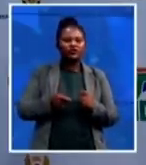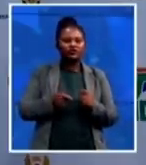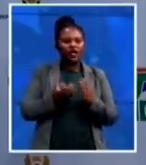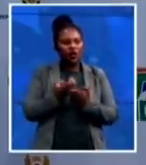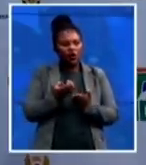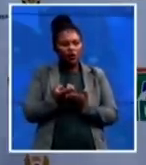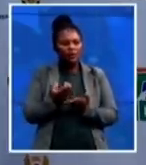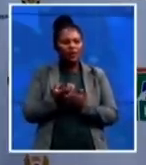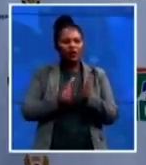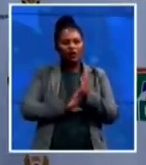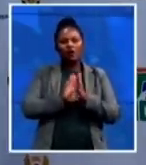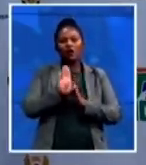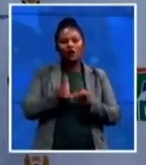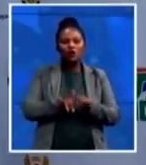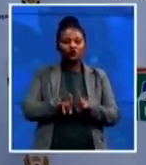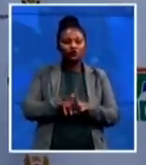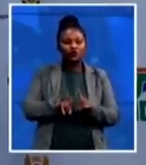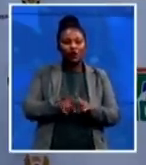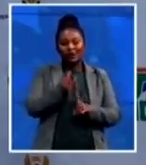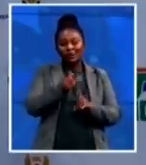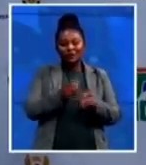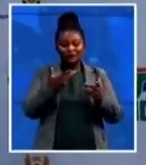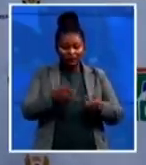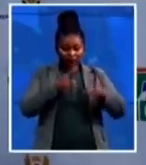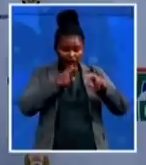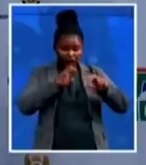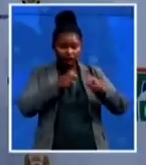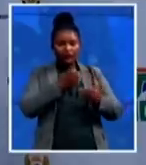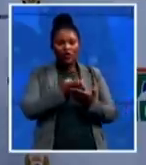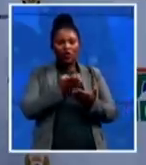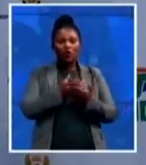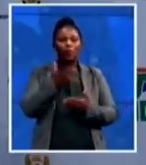analyzing very closely will give better stats on that. But having said that,